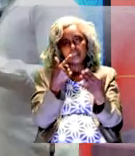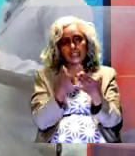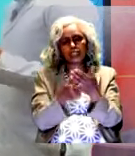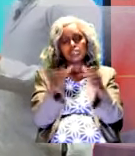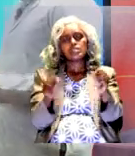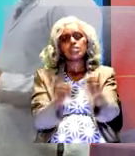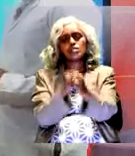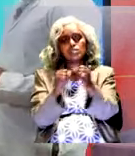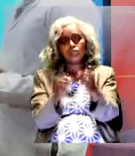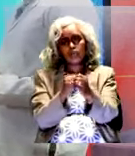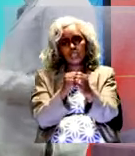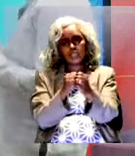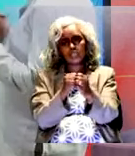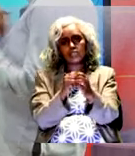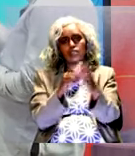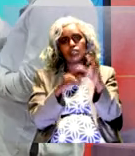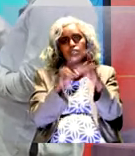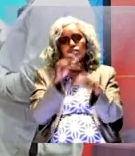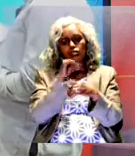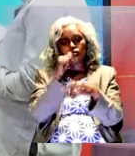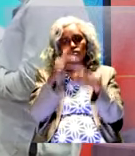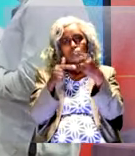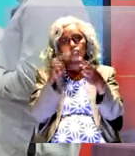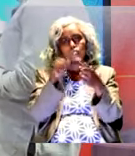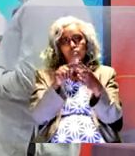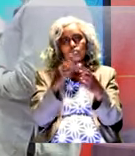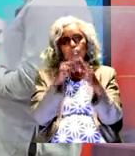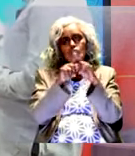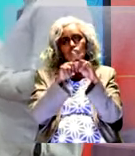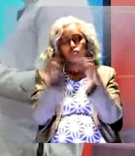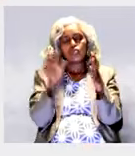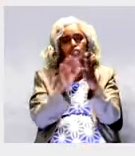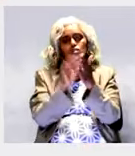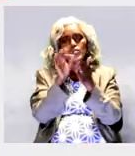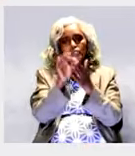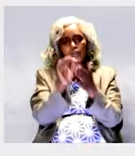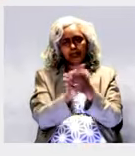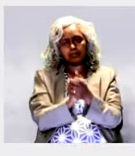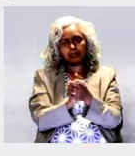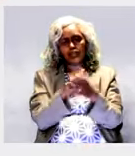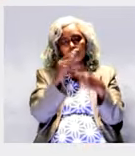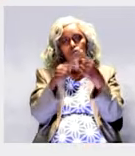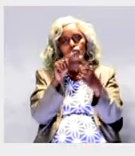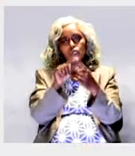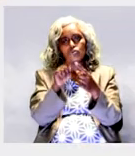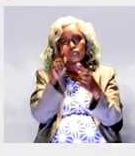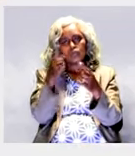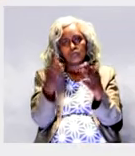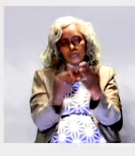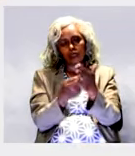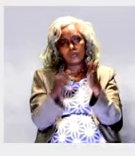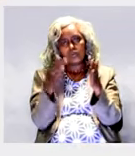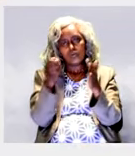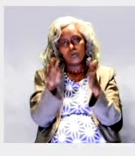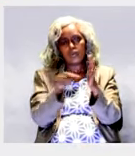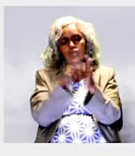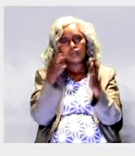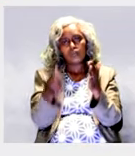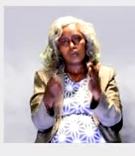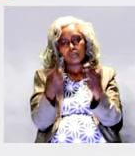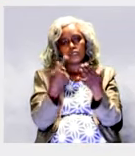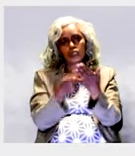this sequence does not goes to a unique number. It's not unique. It goes to 1 or -1. Because of